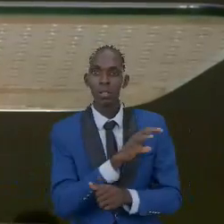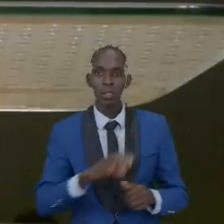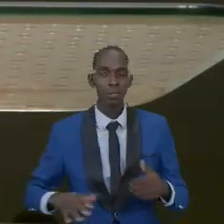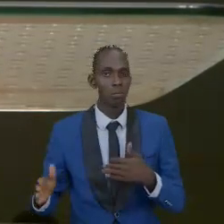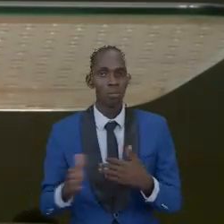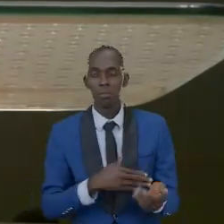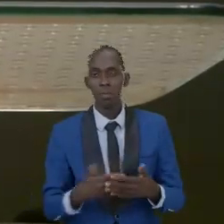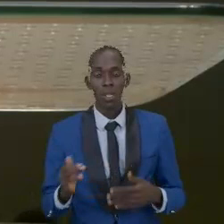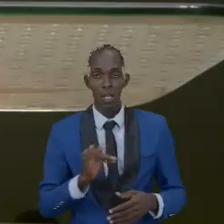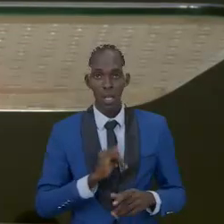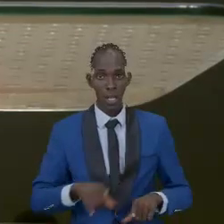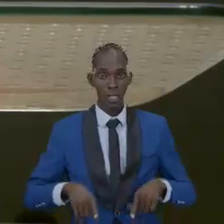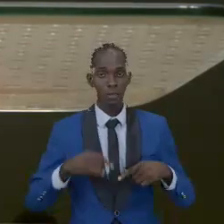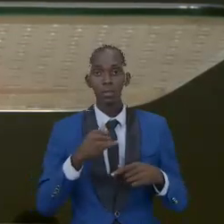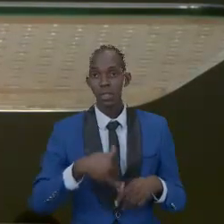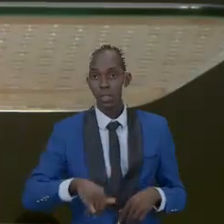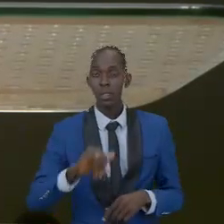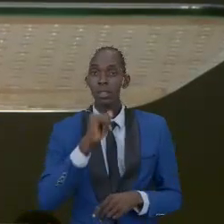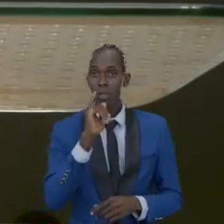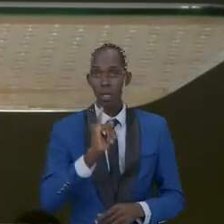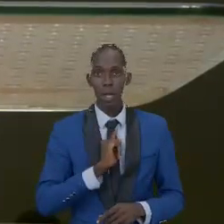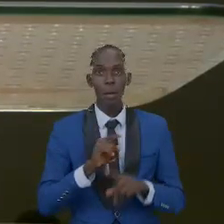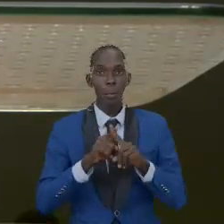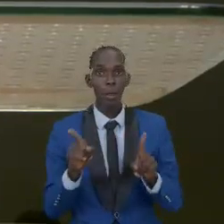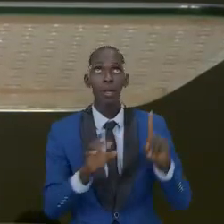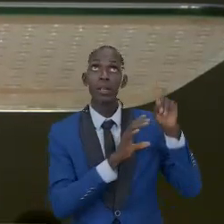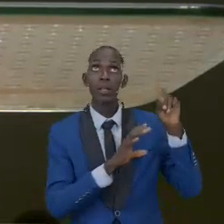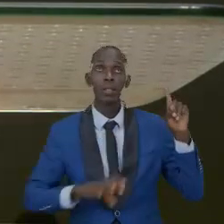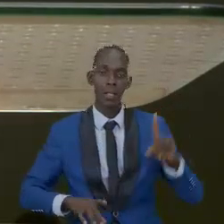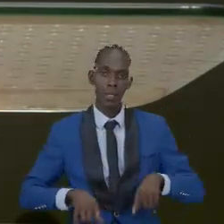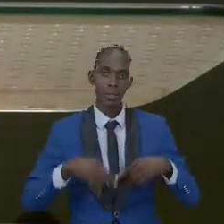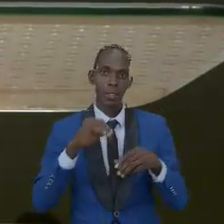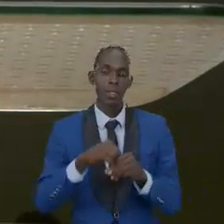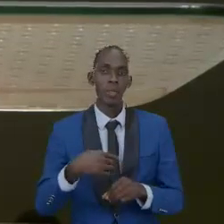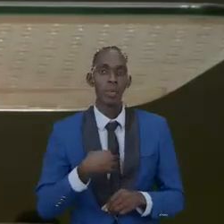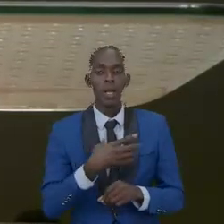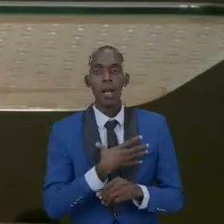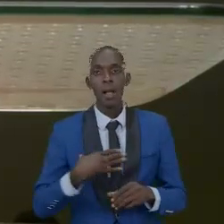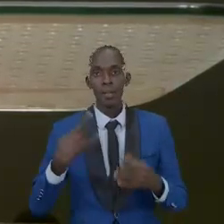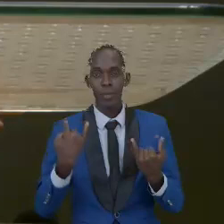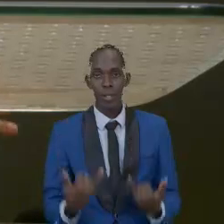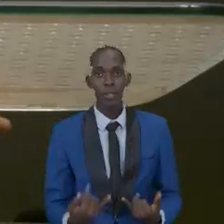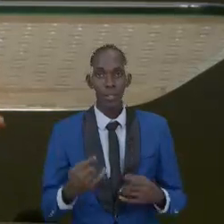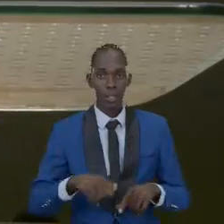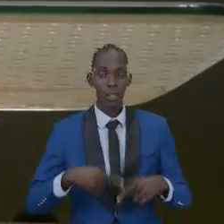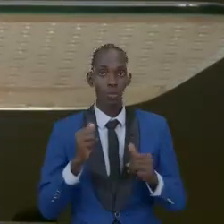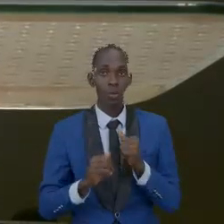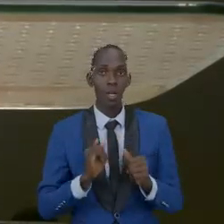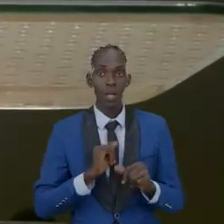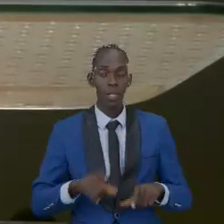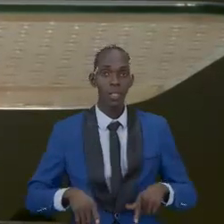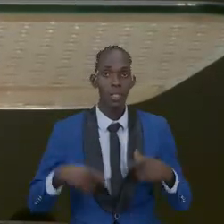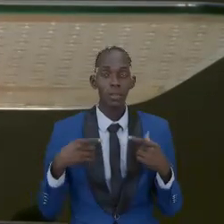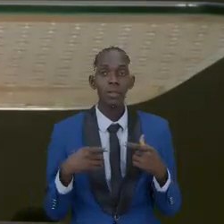I live, yet not I, but Christ liveth in me. And the life which I now live in